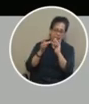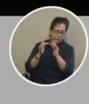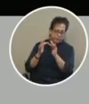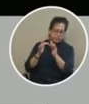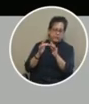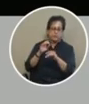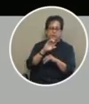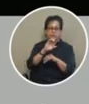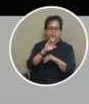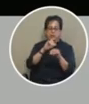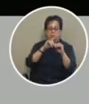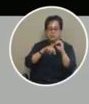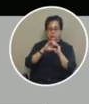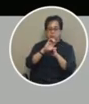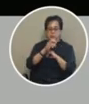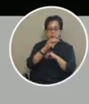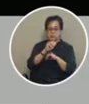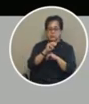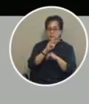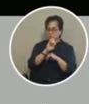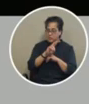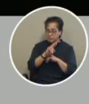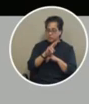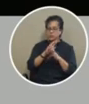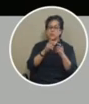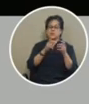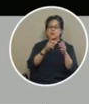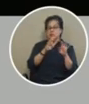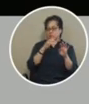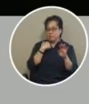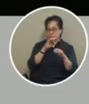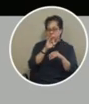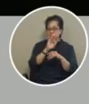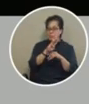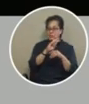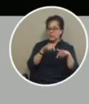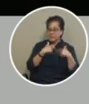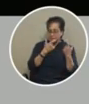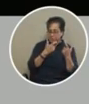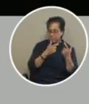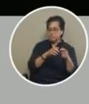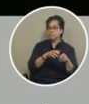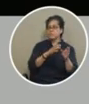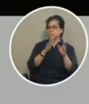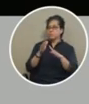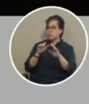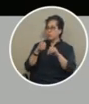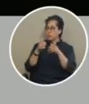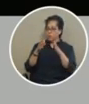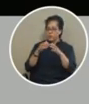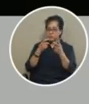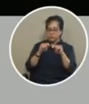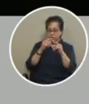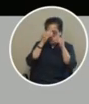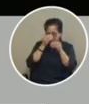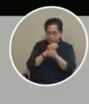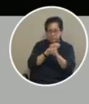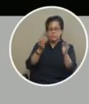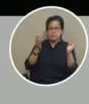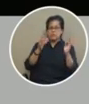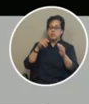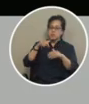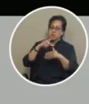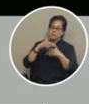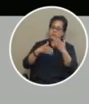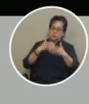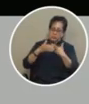Paso Chamber. We've launched a number of Facebook Lives, as well as other efforts to get the word out. This process is going